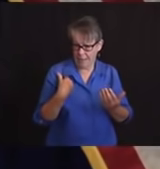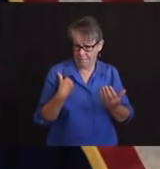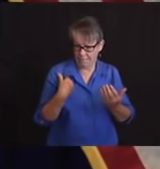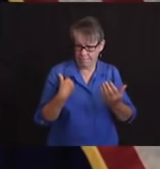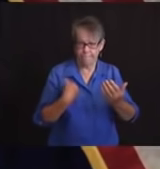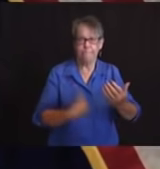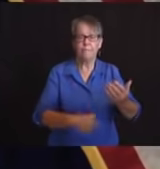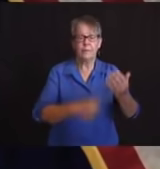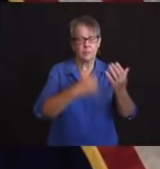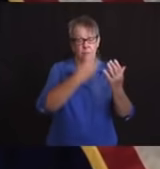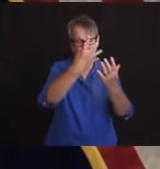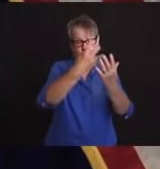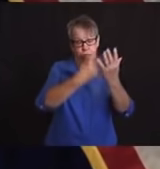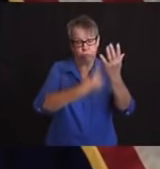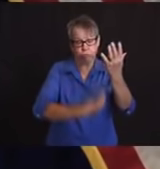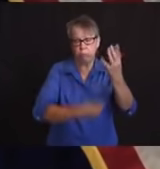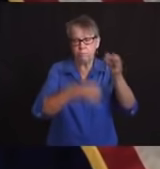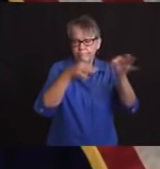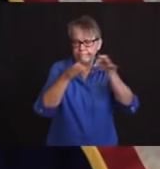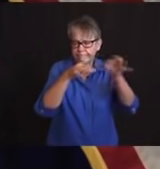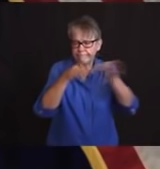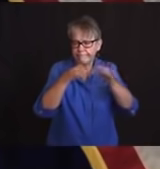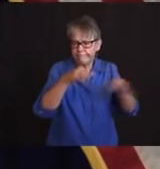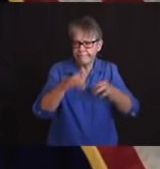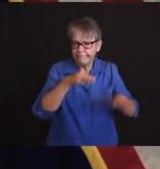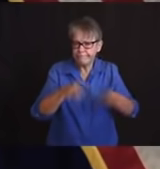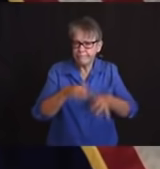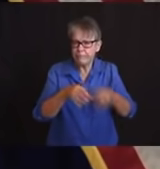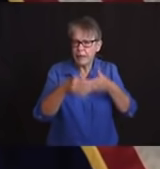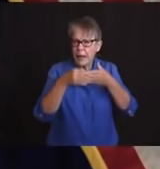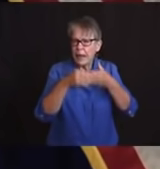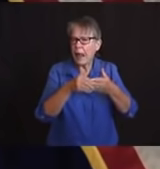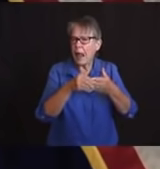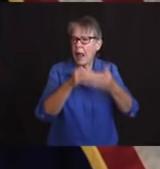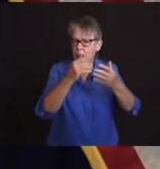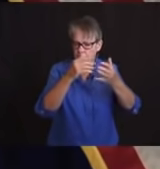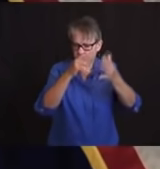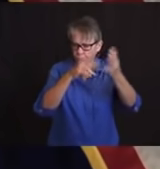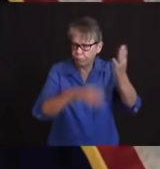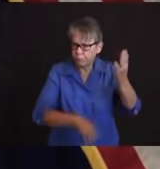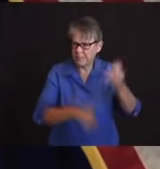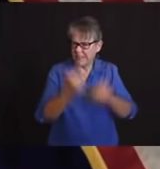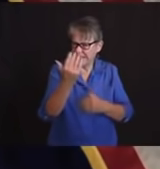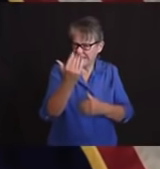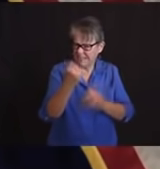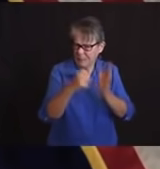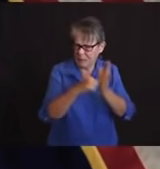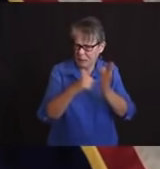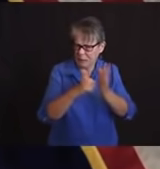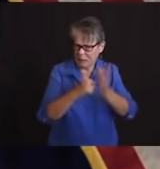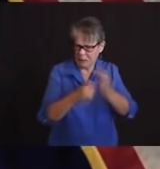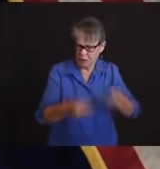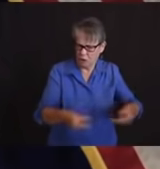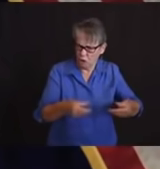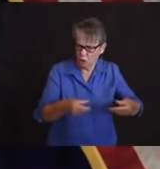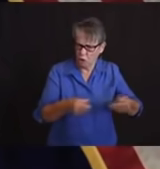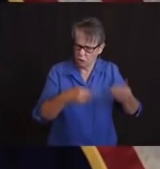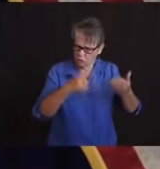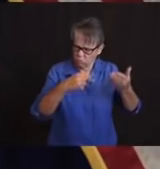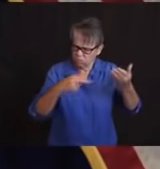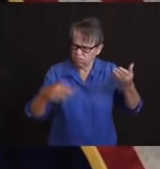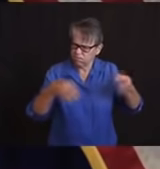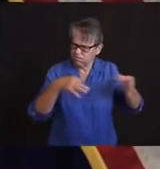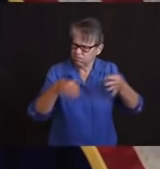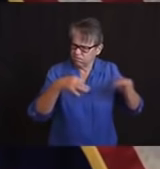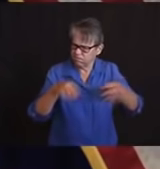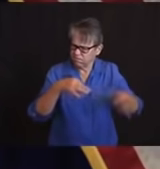sick, what are we supposed to do? And the first step is, obviously, if a student's sick, they should not be in school, as the commissioner mentioned, but literally, if it's 1 student,